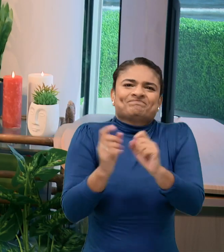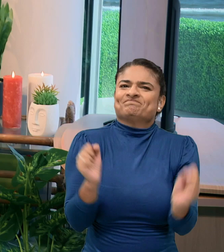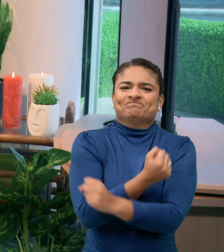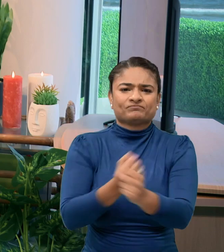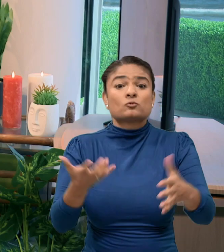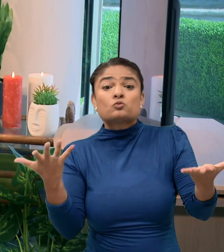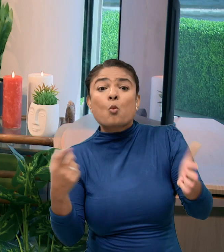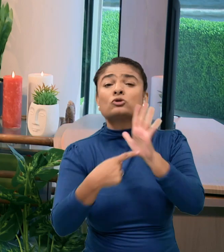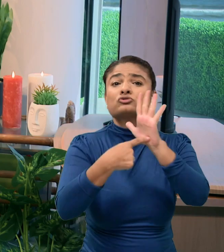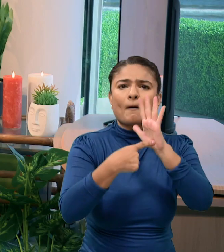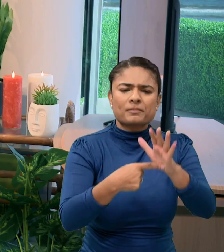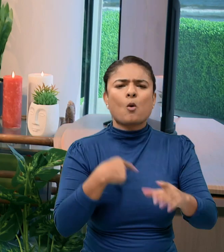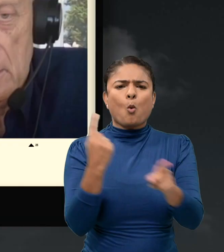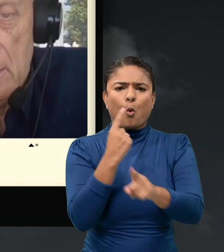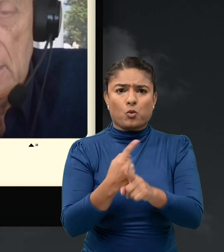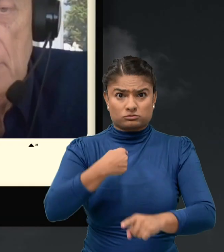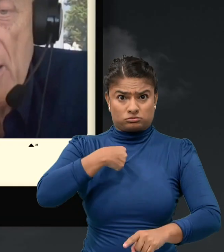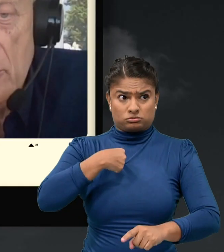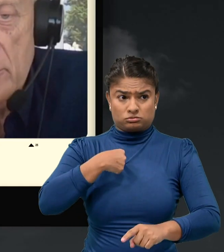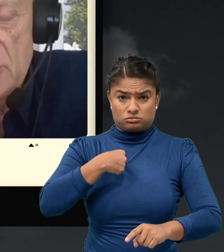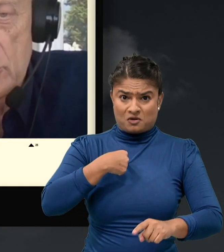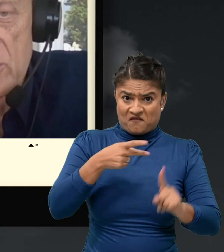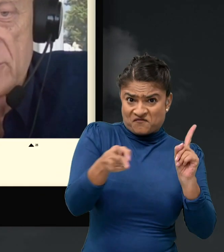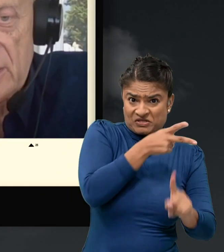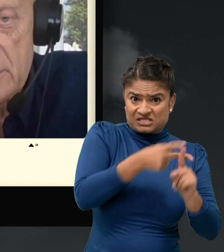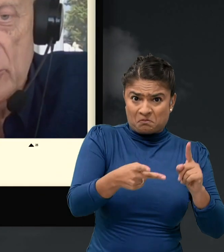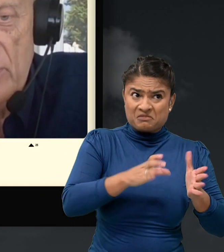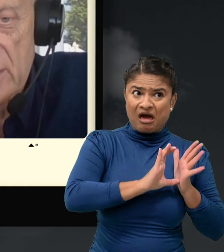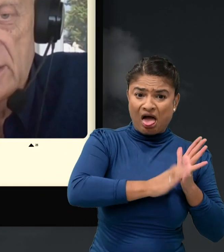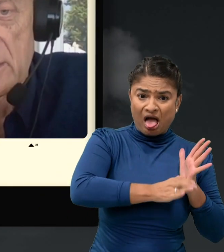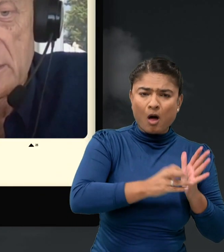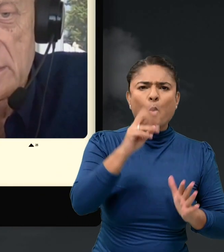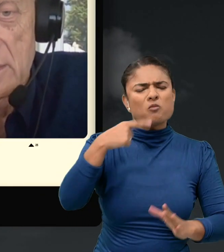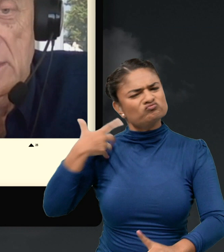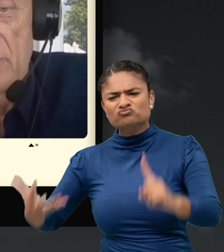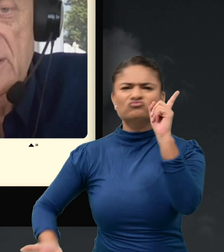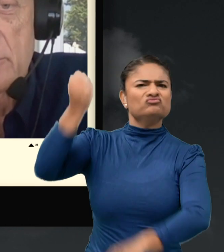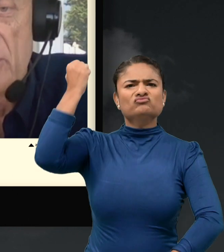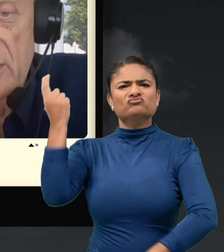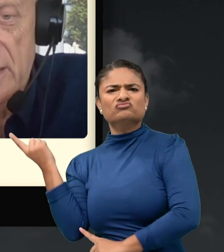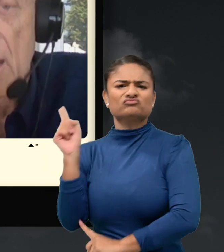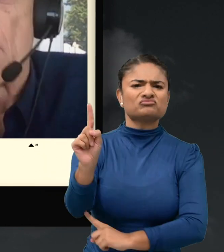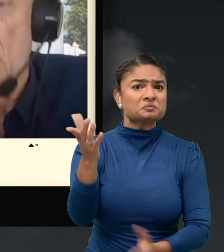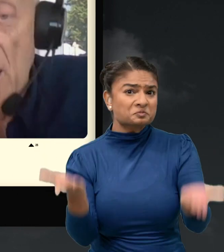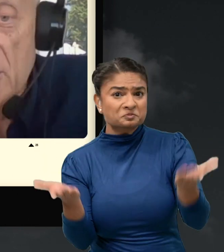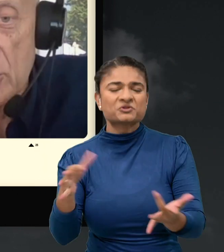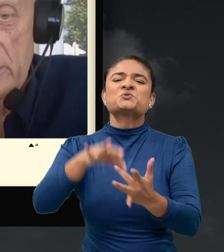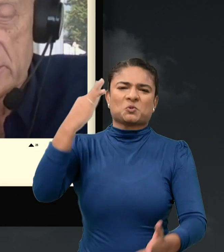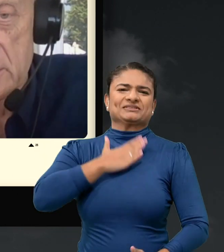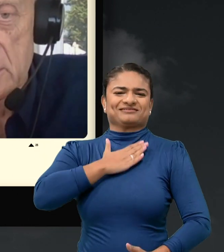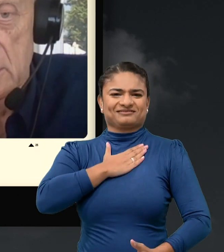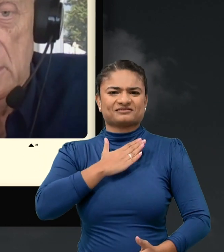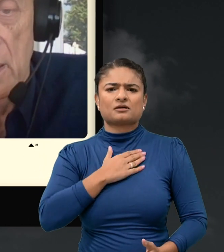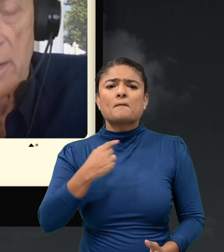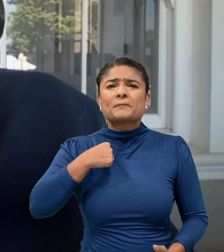Now, instead of focusing on what you can't do, my own mantra was victim or victor. Victim or victor. My